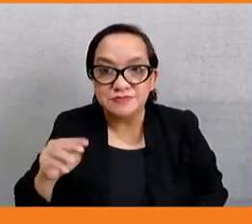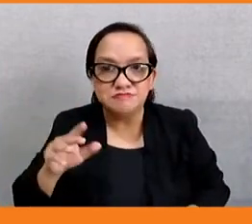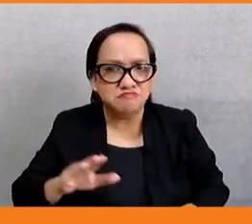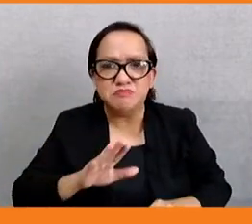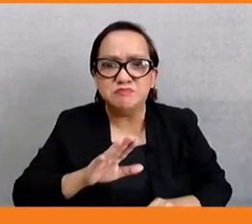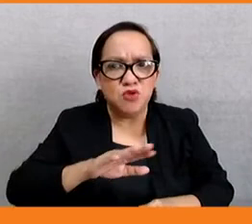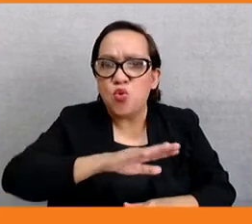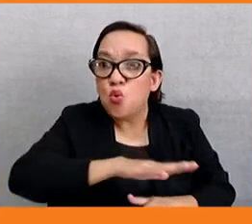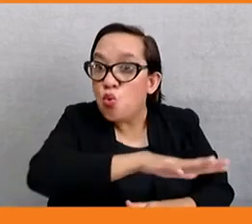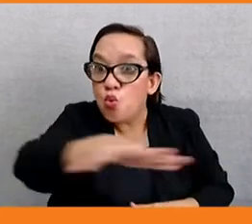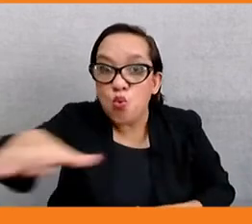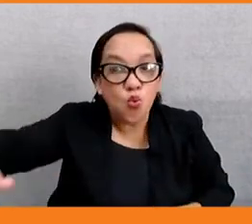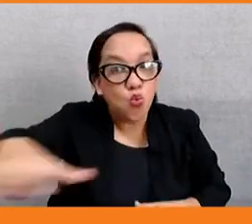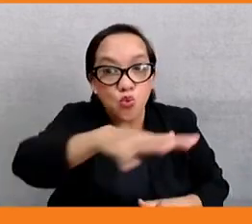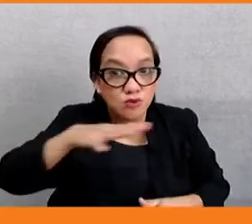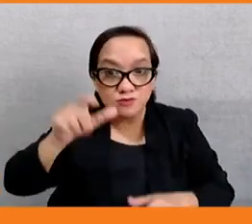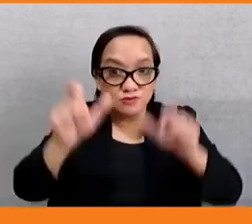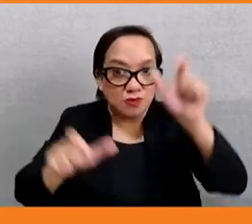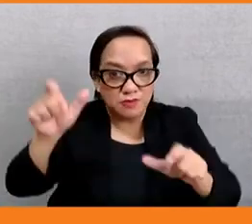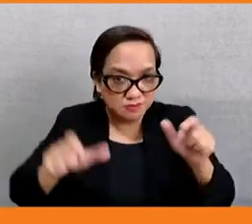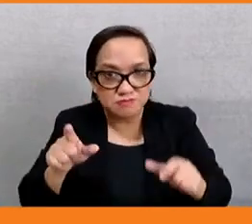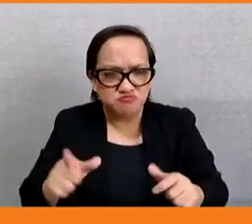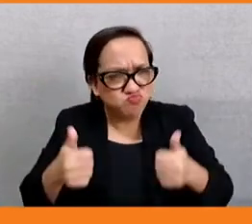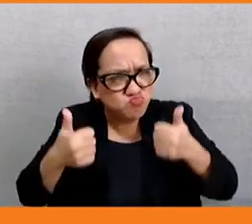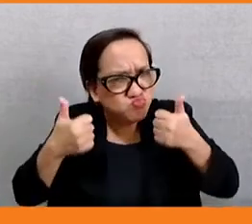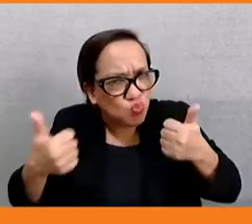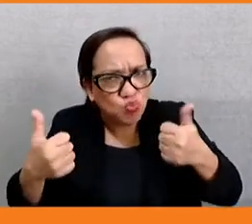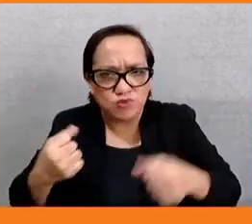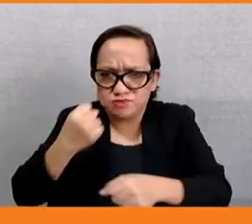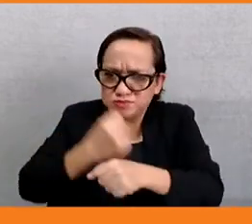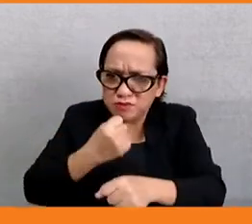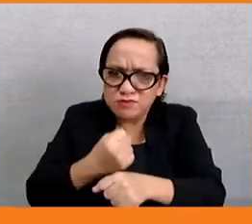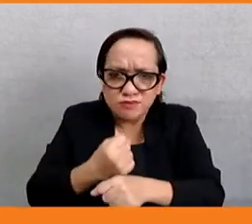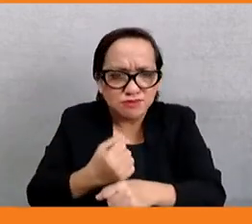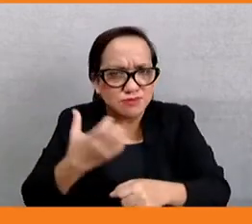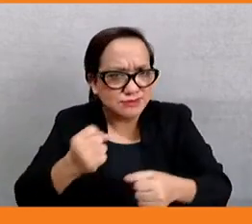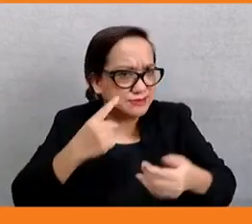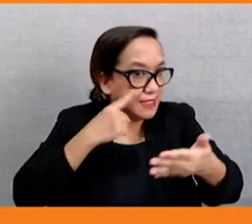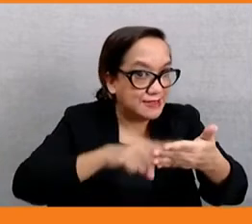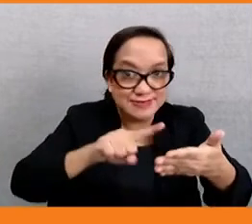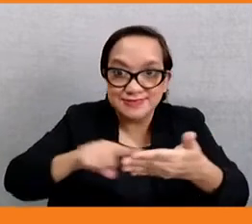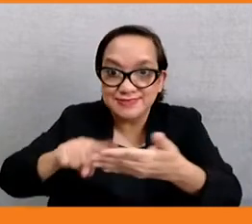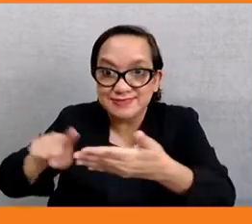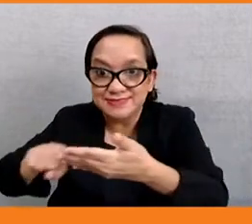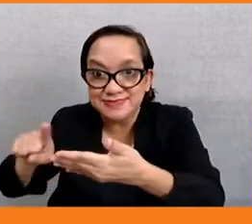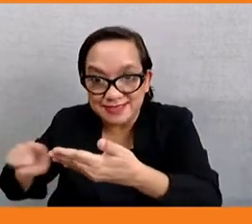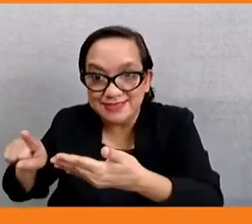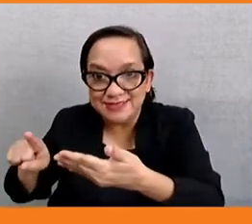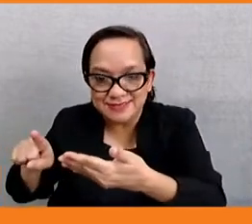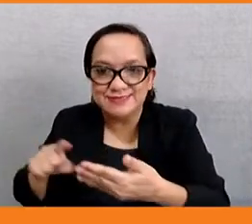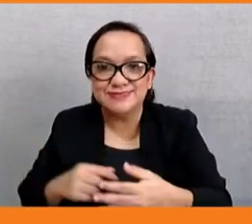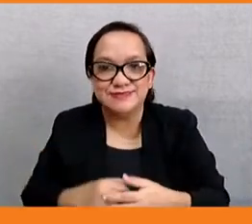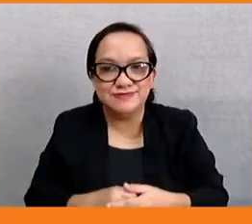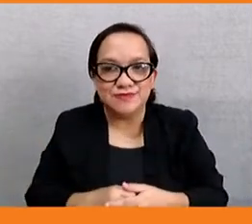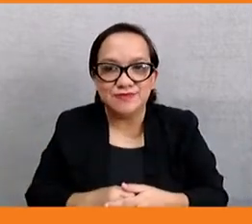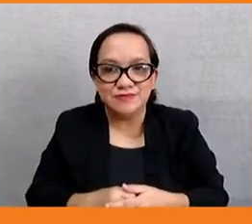then governments can resource mobilize locally. And thank you, Francis, for your questions. They're